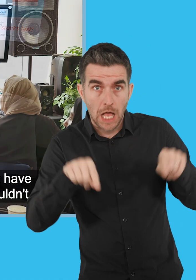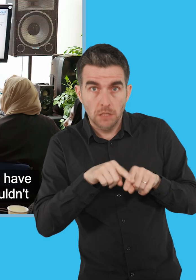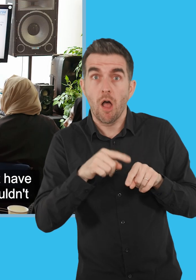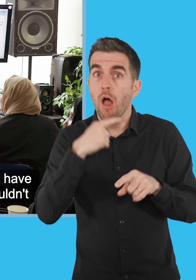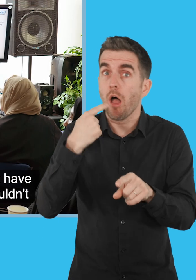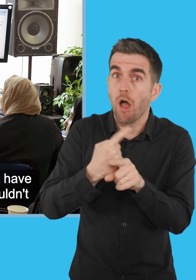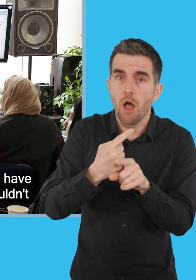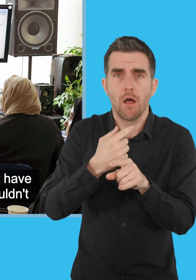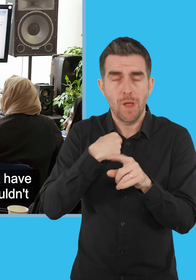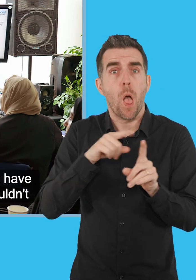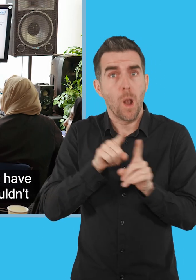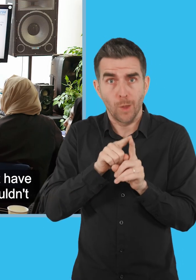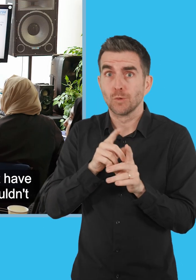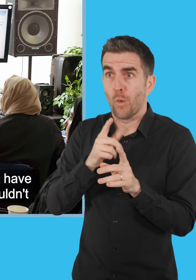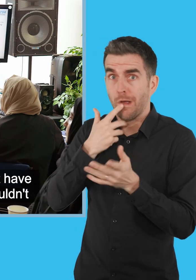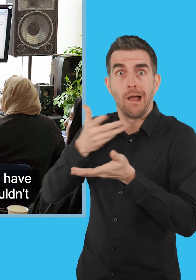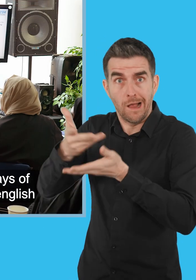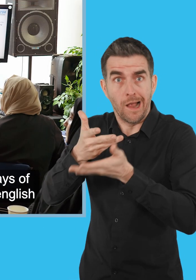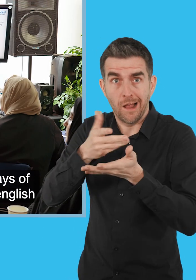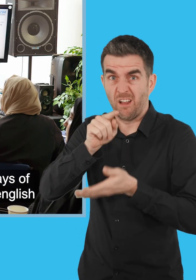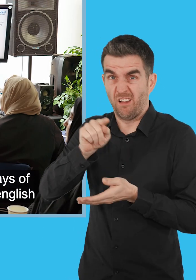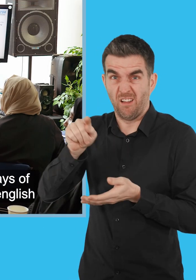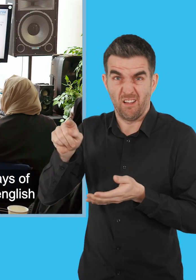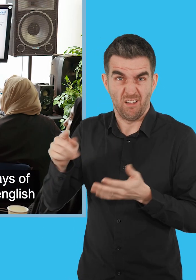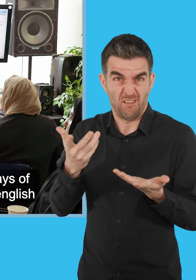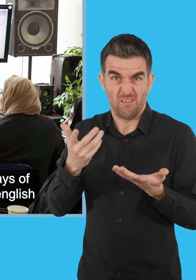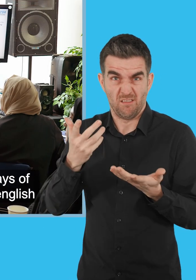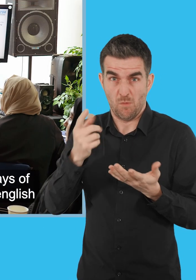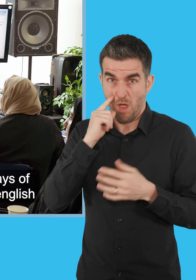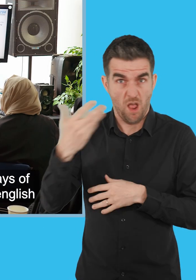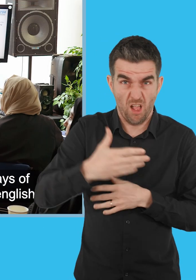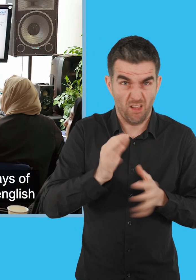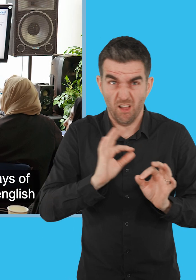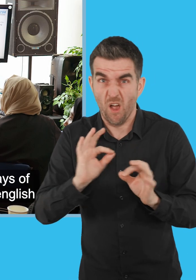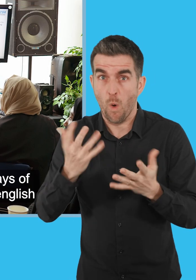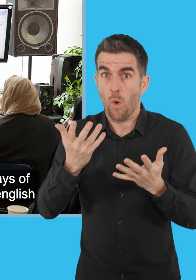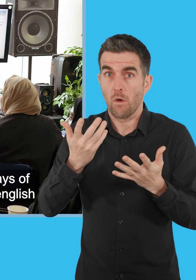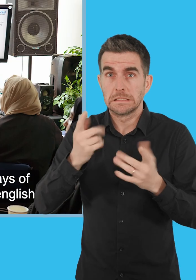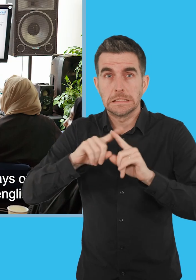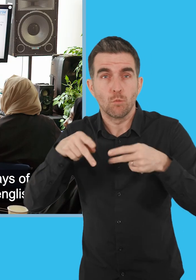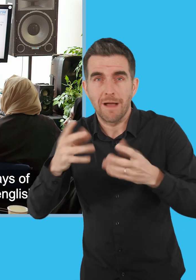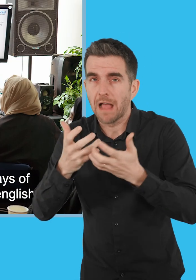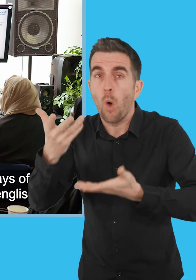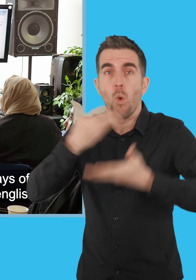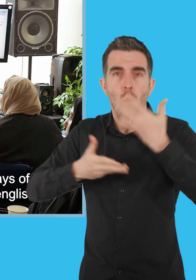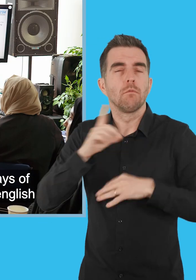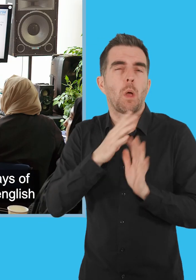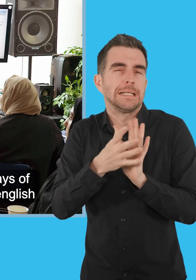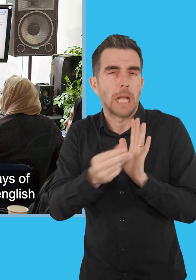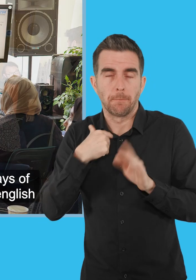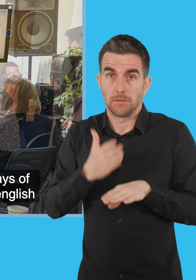We also reached people that wouldn't necessarily be around and about or had different ways of telling us their stories.